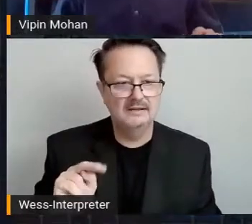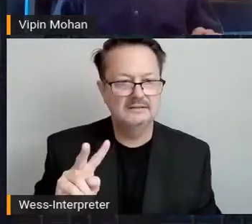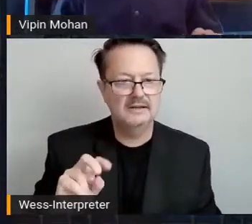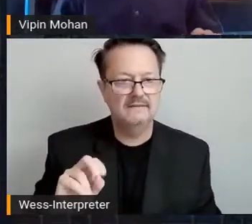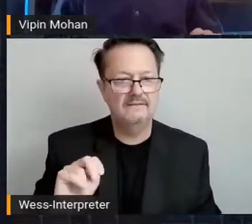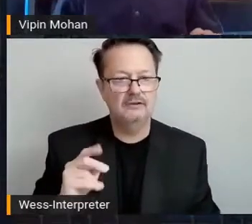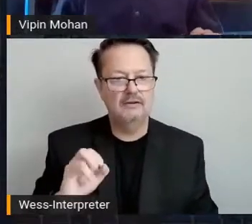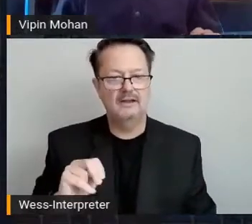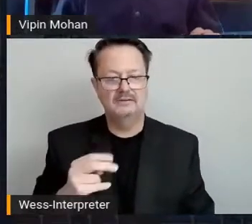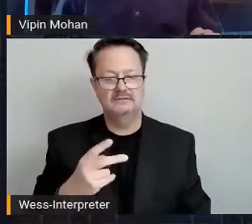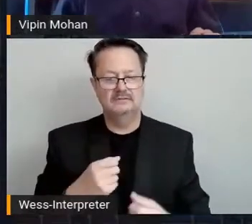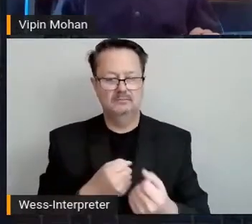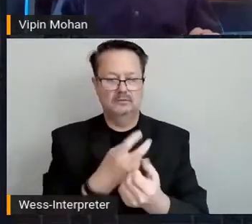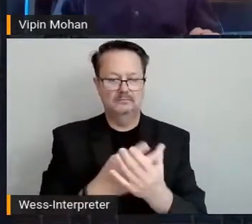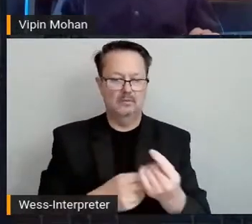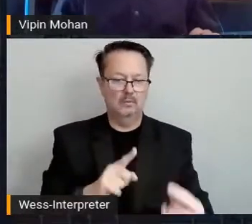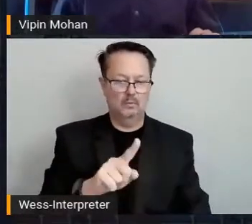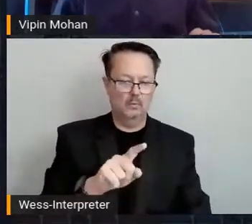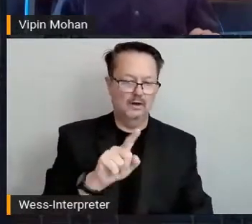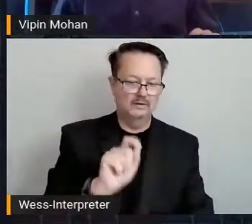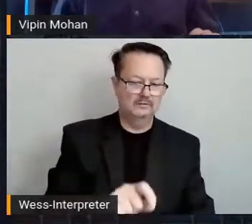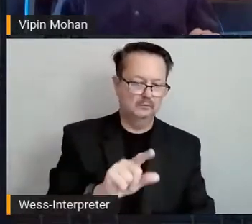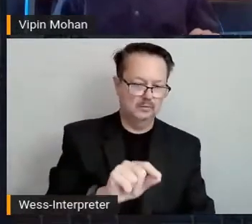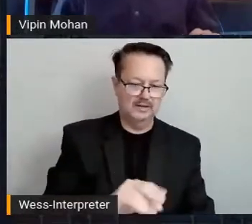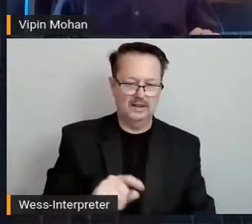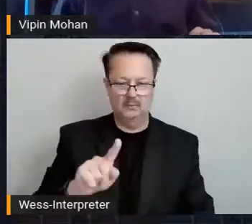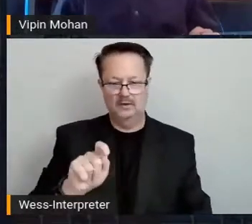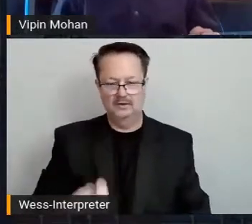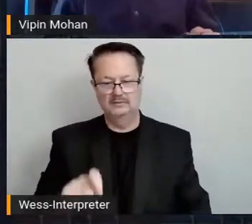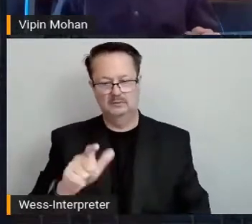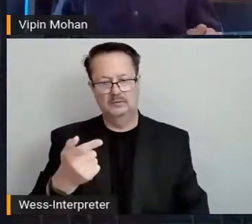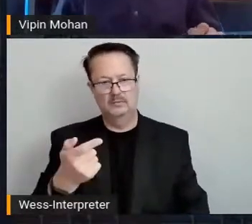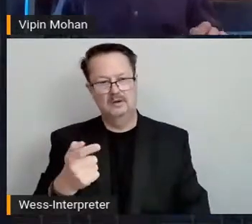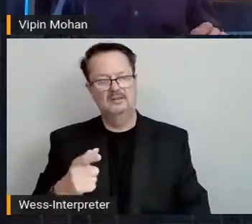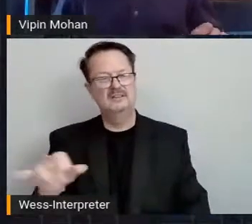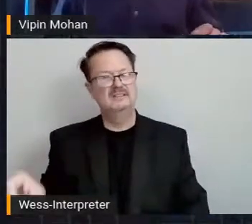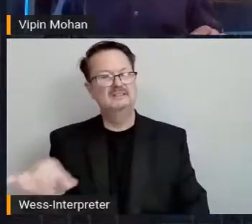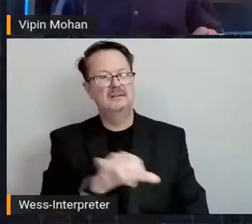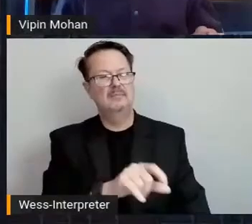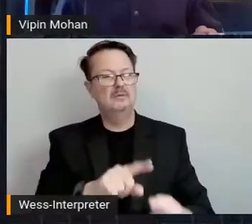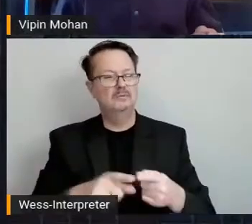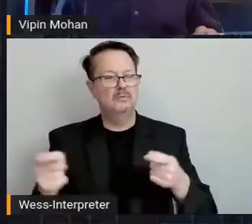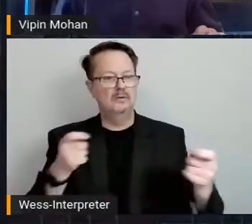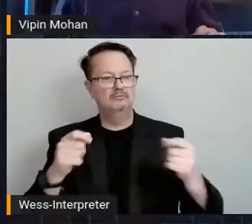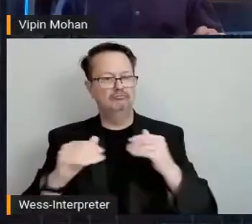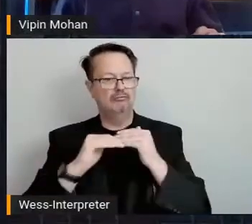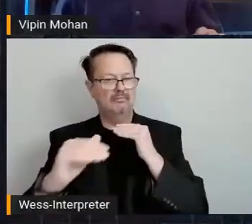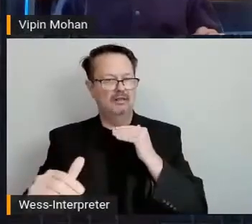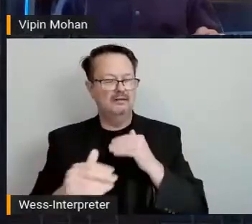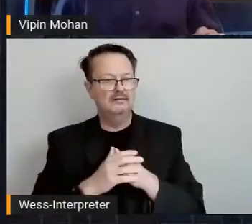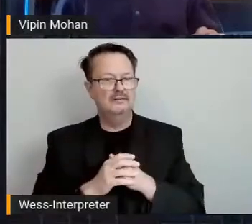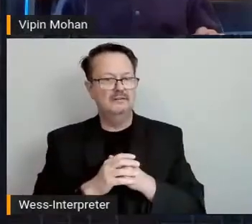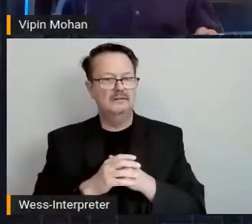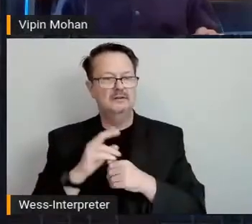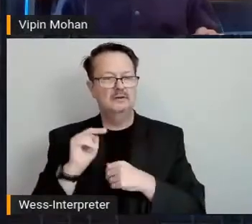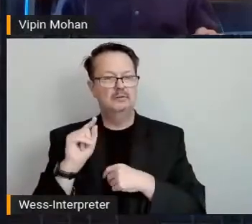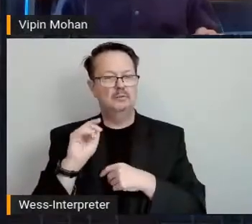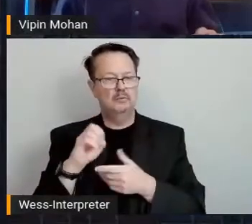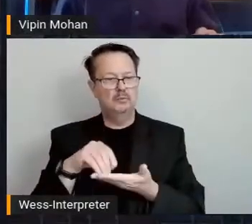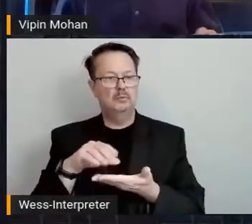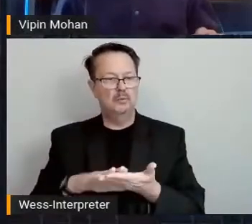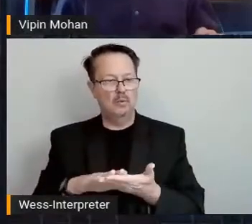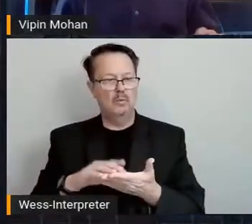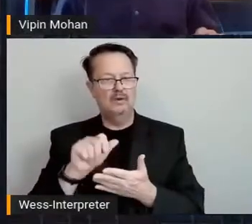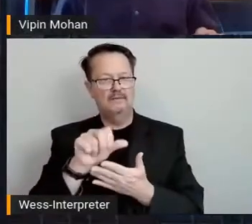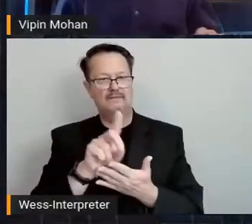121 for the Kubernetes versions. Similar to the control plane node configurations, you have the vertical plane